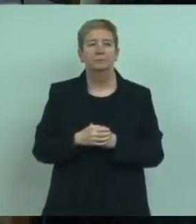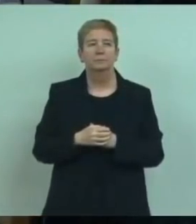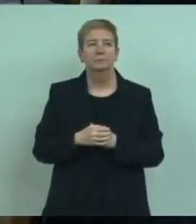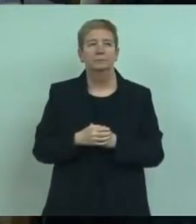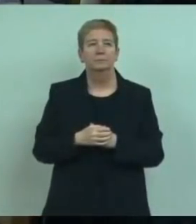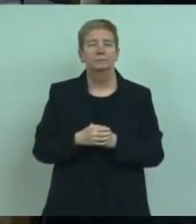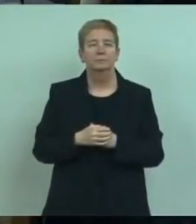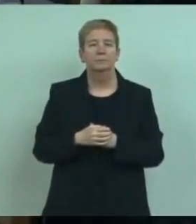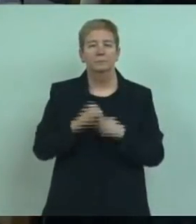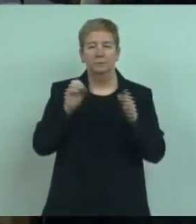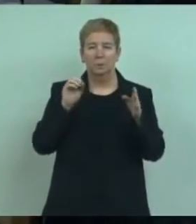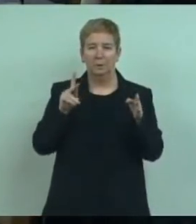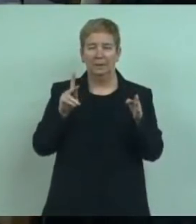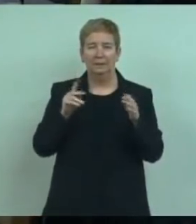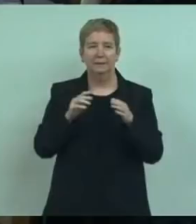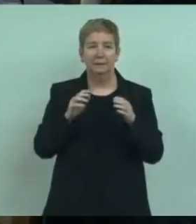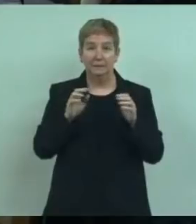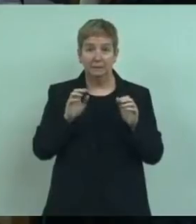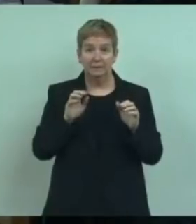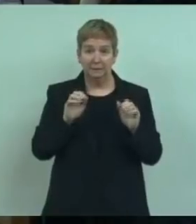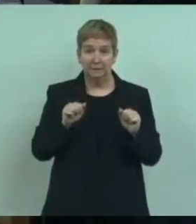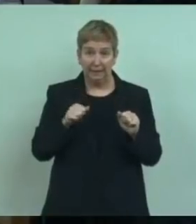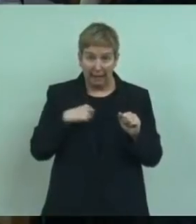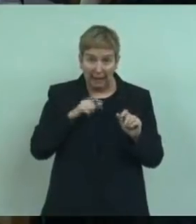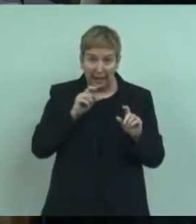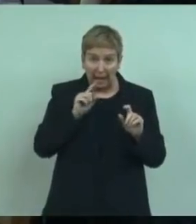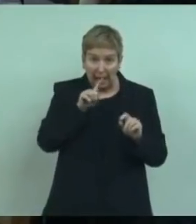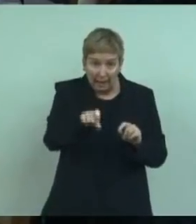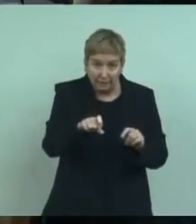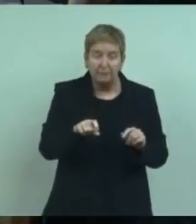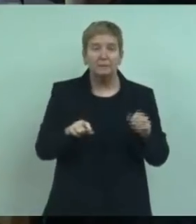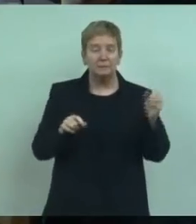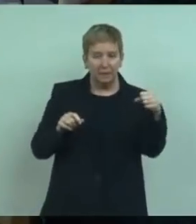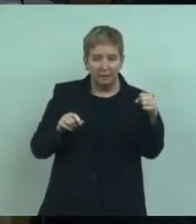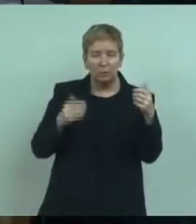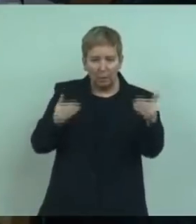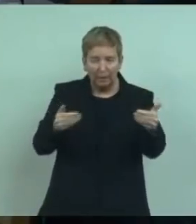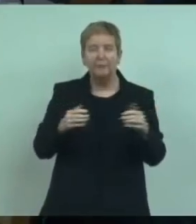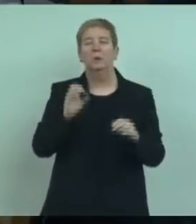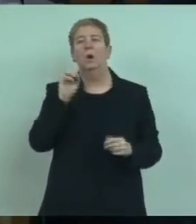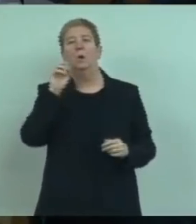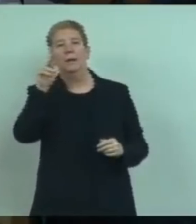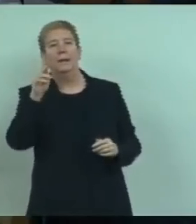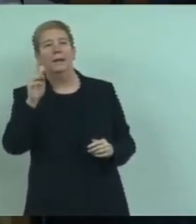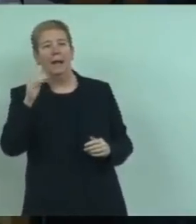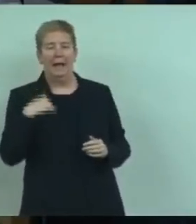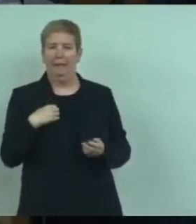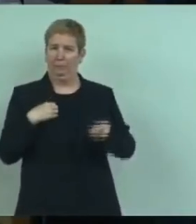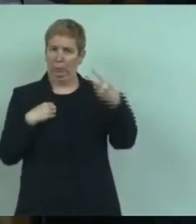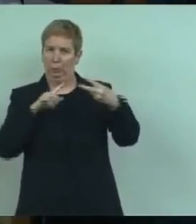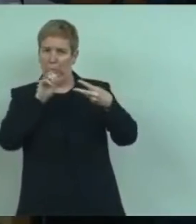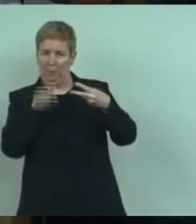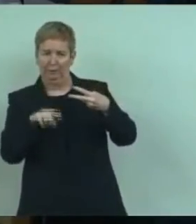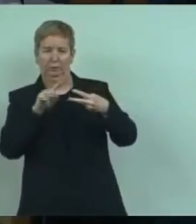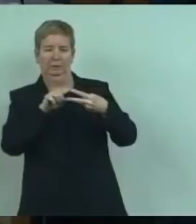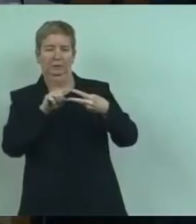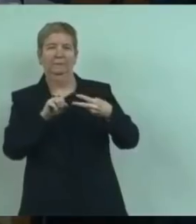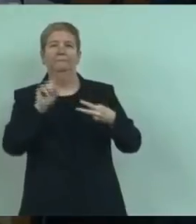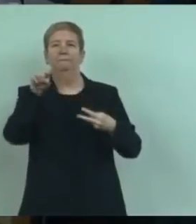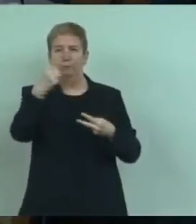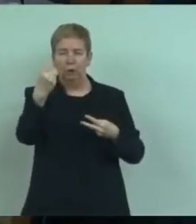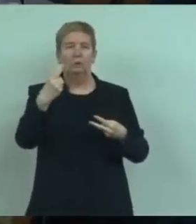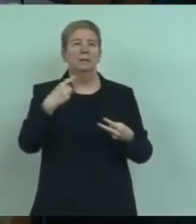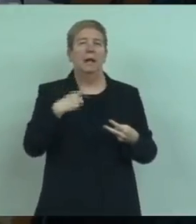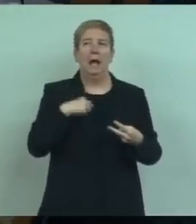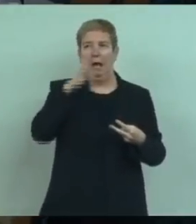Oh, should I just ask it? Yep, go right ahead. So I had two questions. The first was, I know we've been